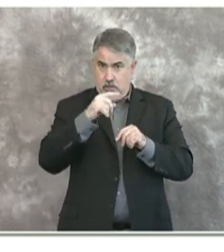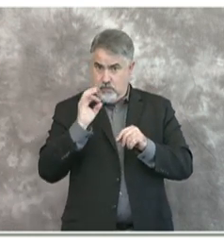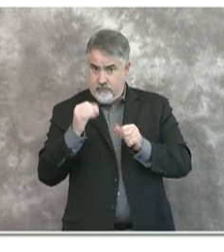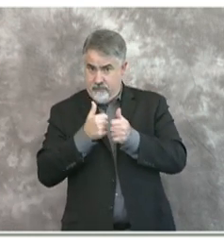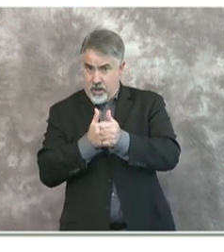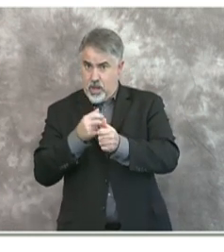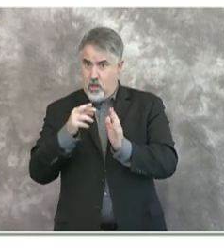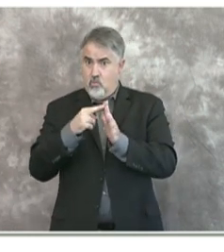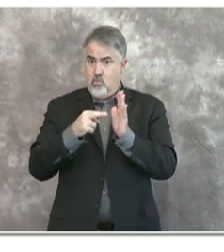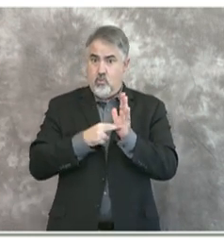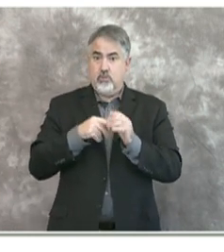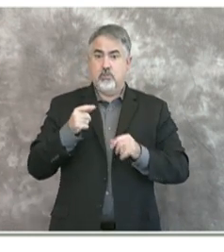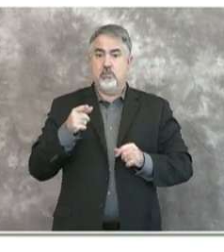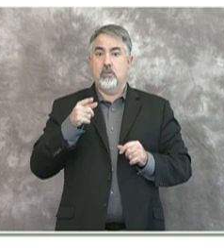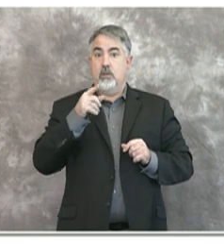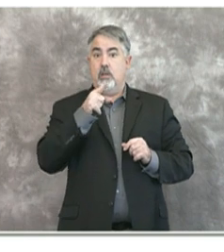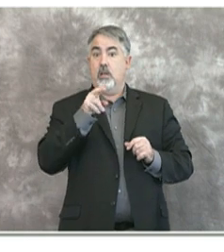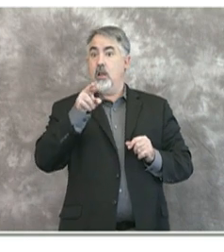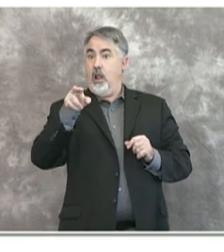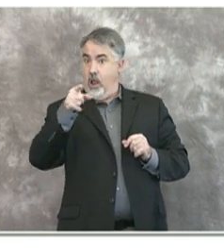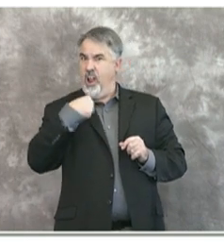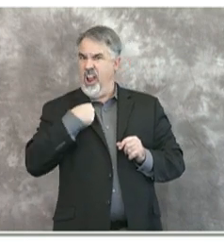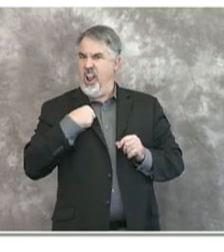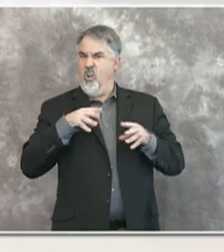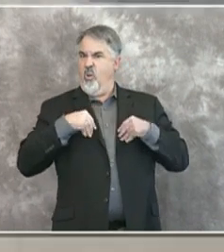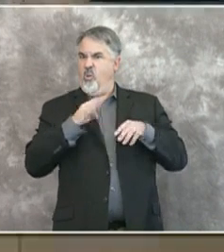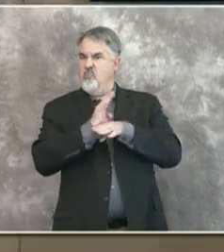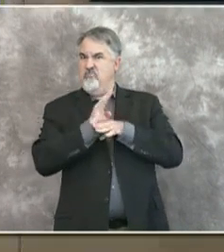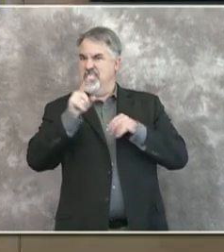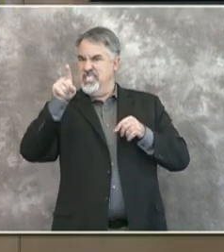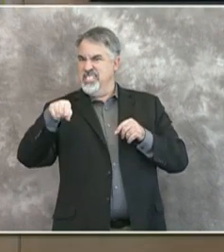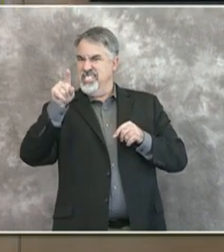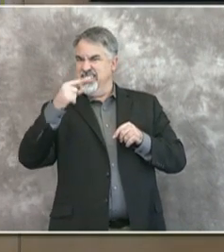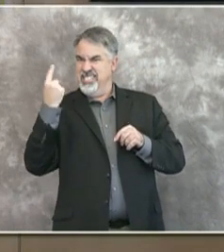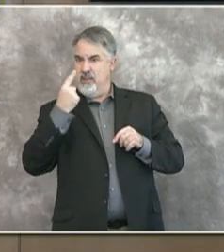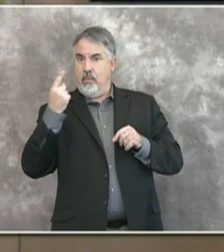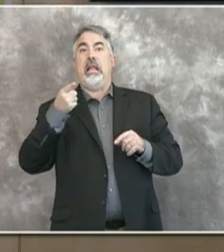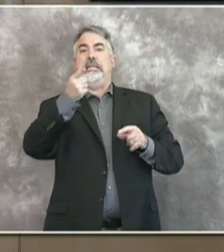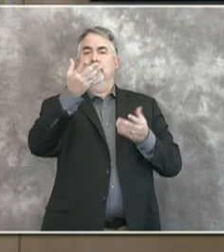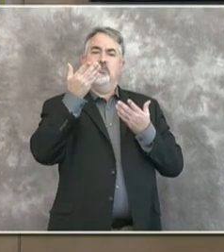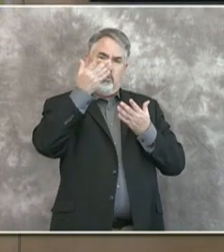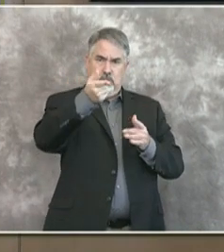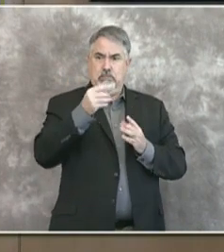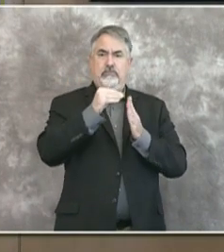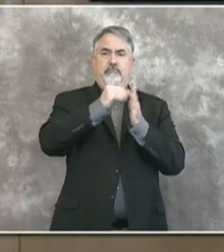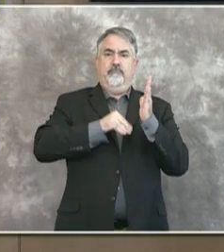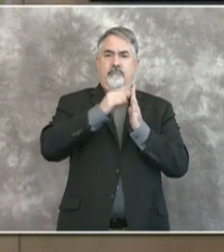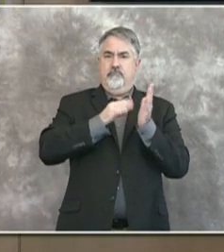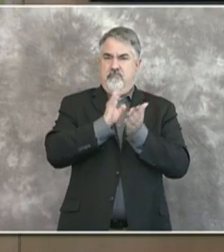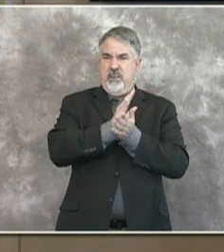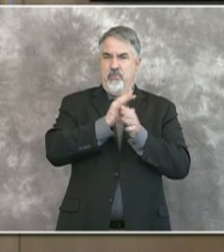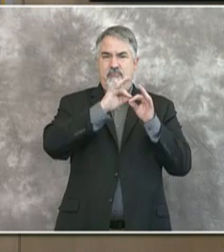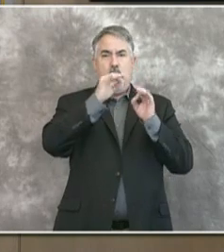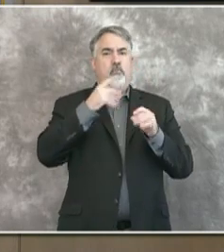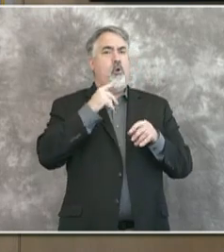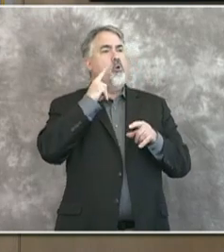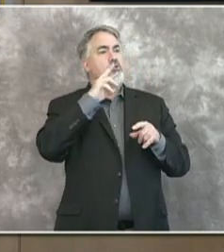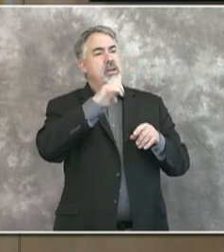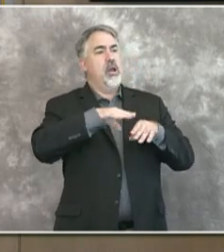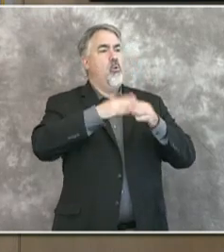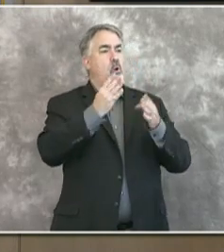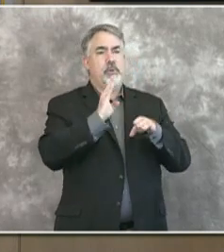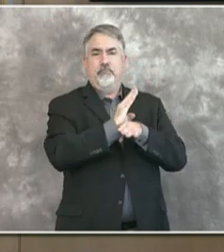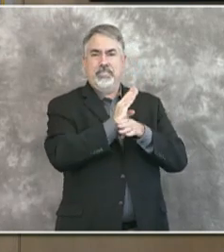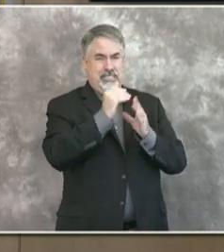now. You can download our Safe Reopening Plan. You can look at the types of things that you might need to do in order to be in